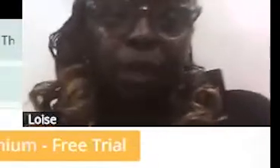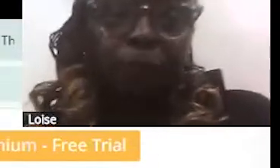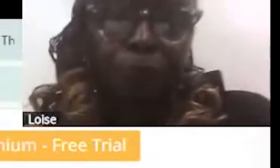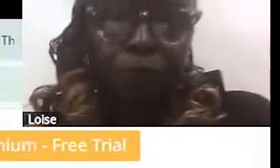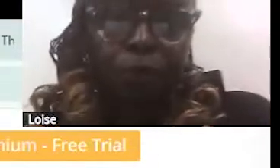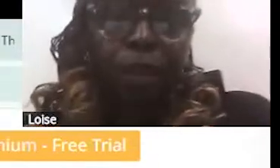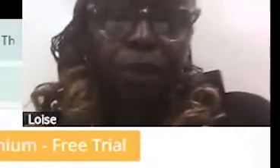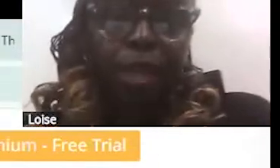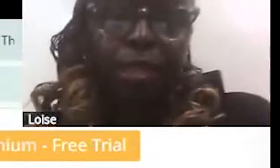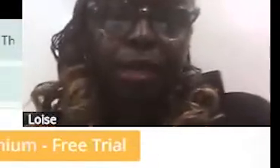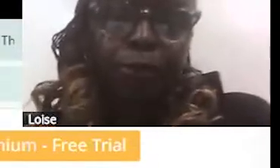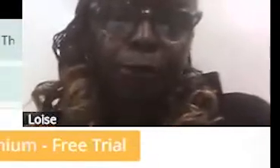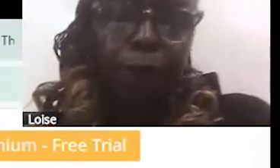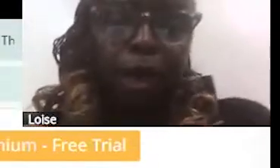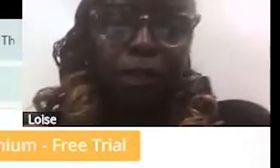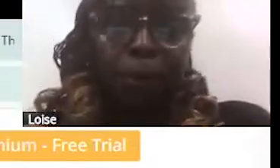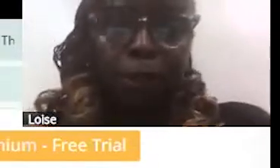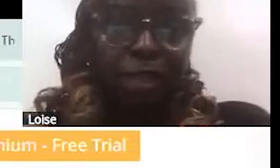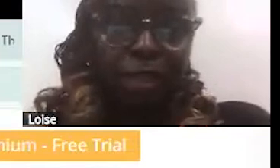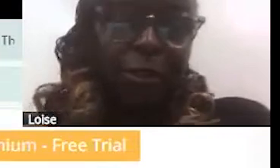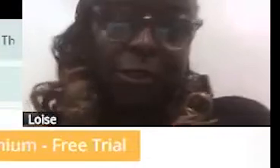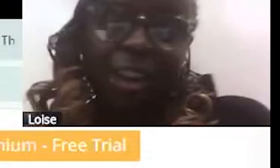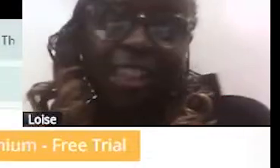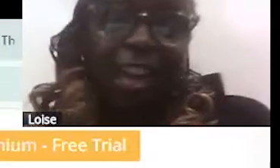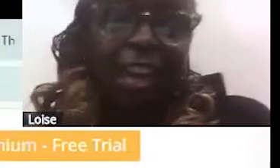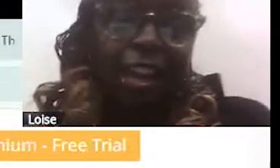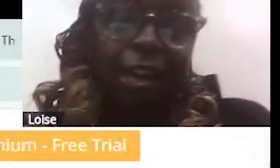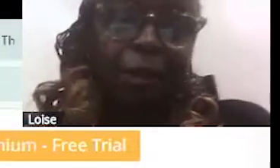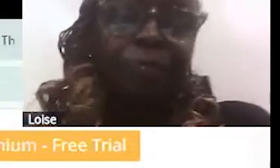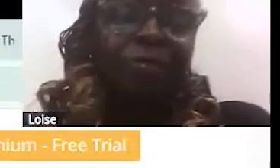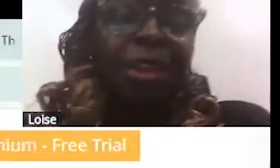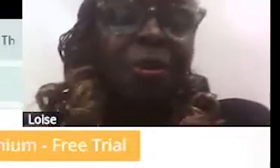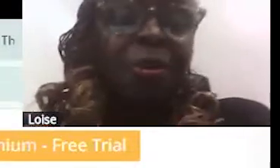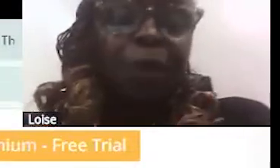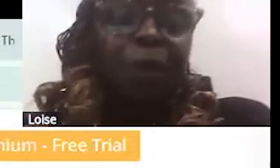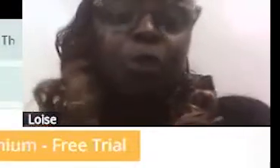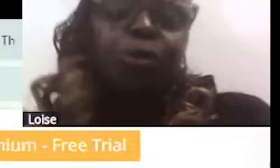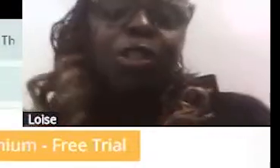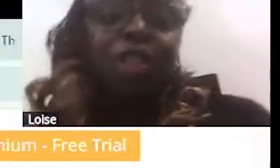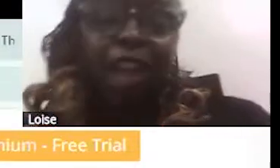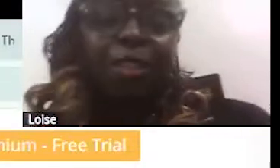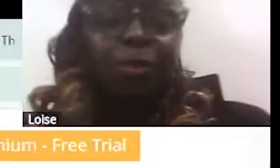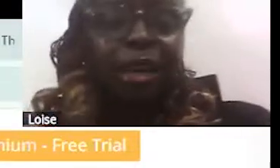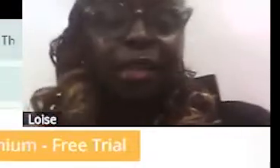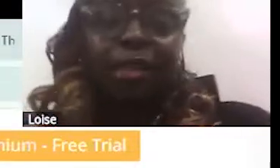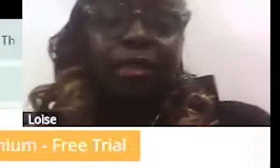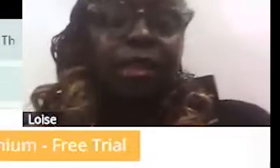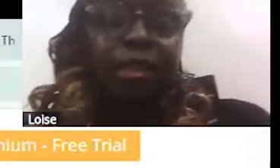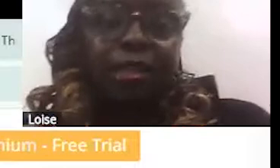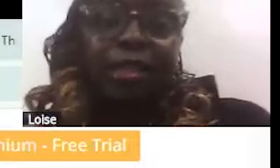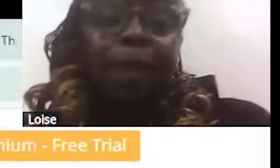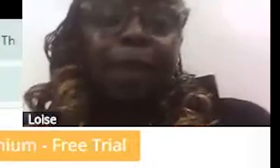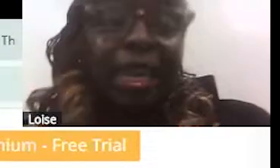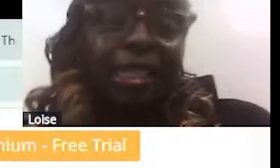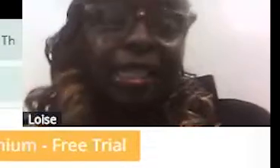me. Great. So our topic today, or rather, what was shared to me, and I said, this